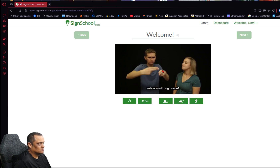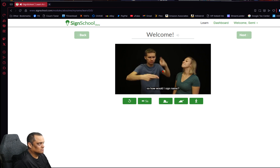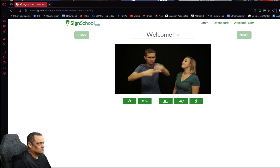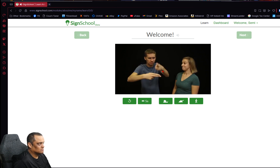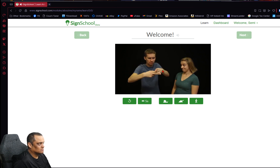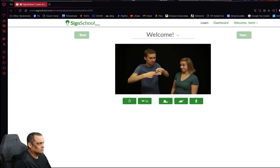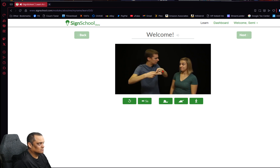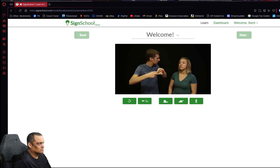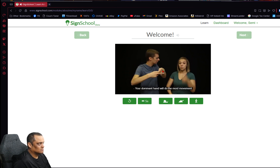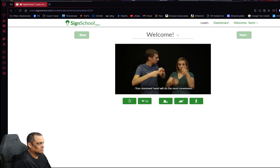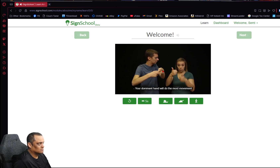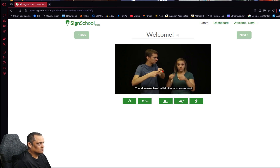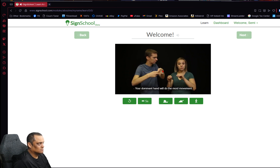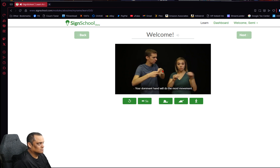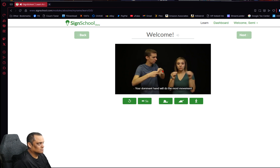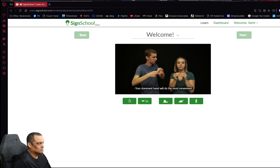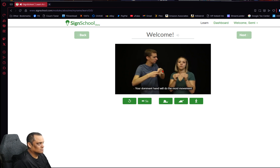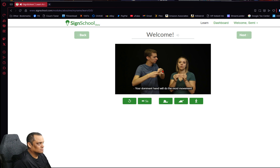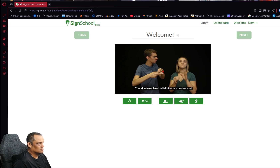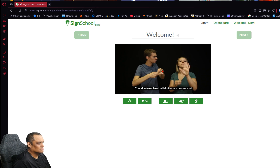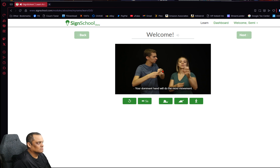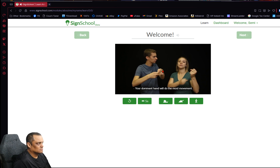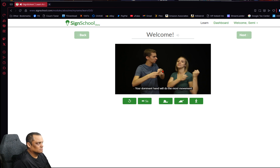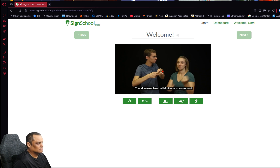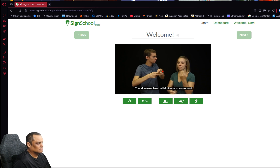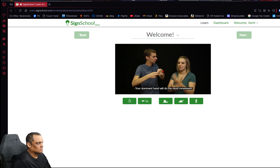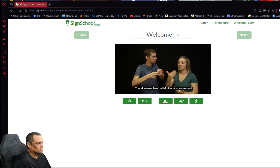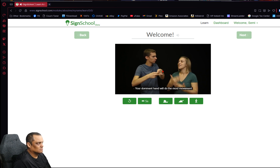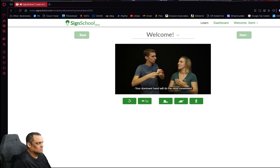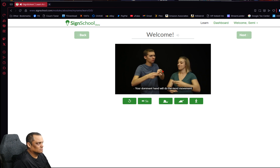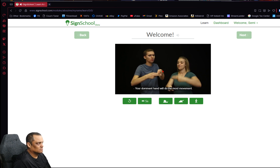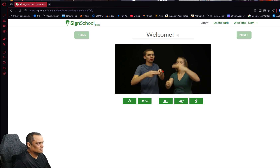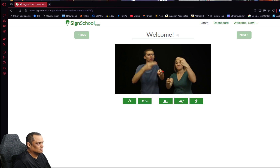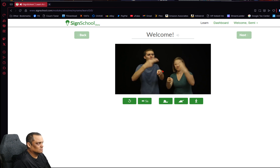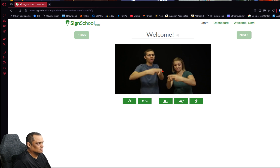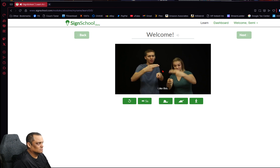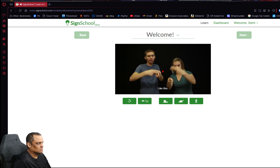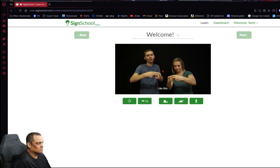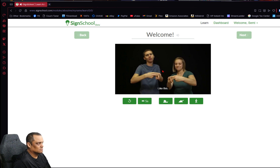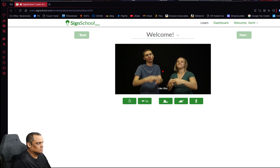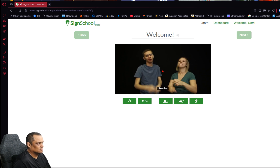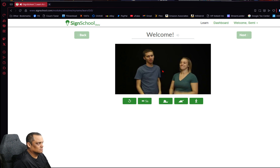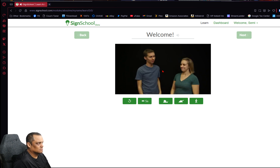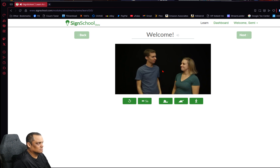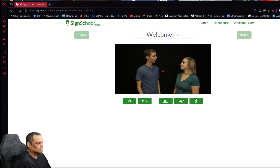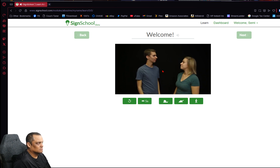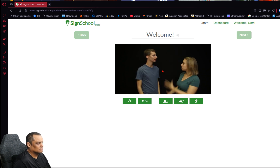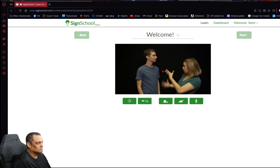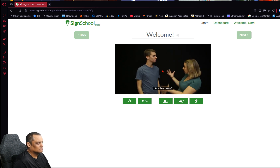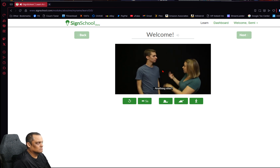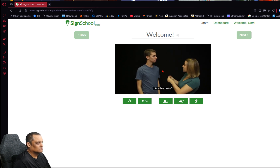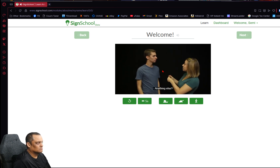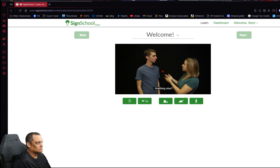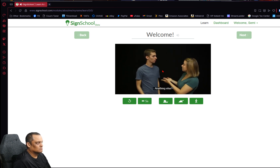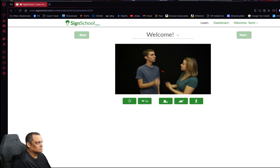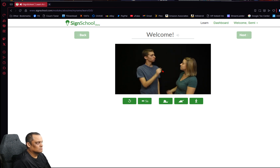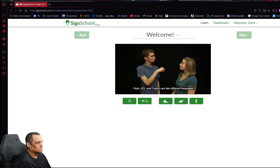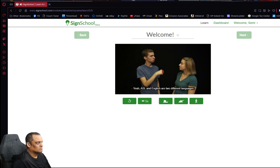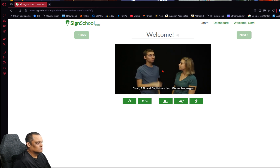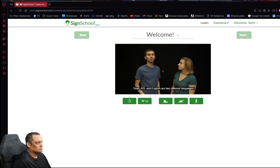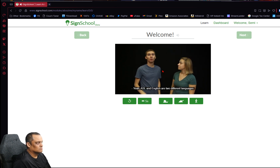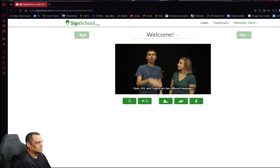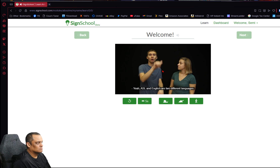sign name? Your dominant hand will do the most movement. Like this. Anything